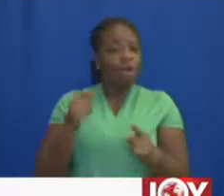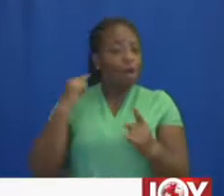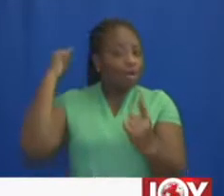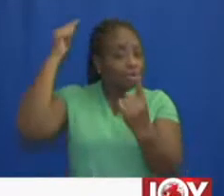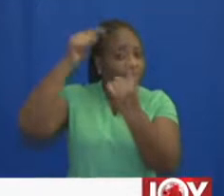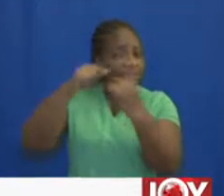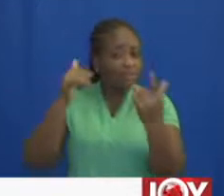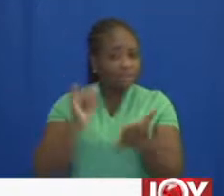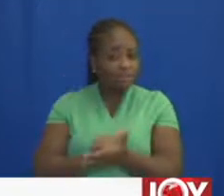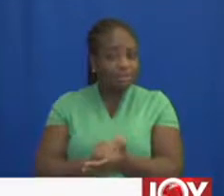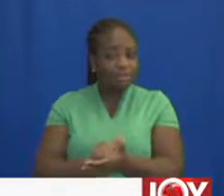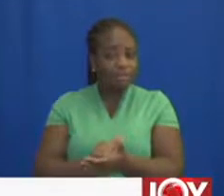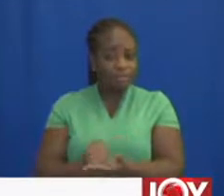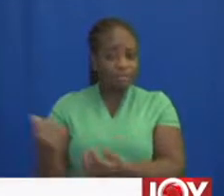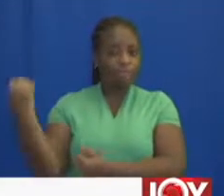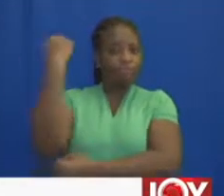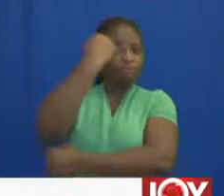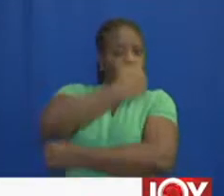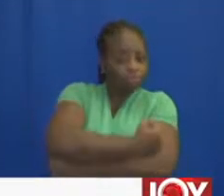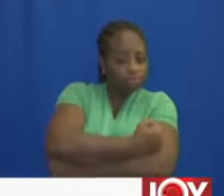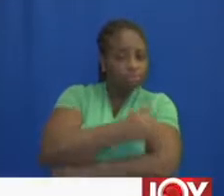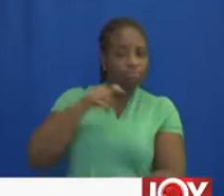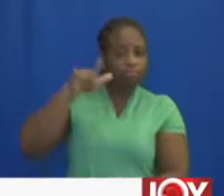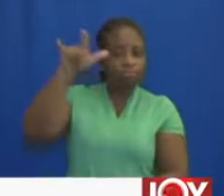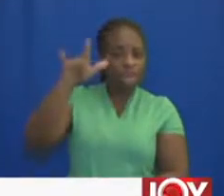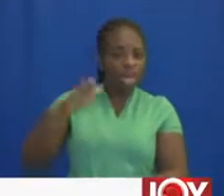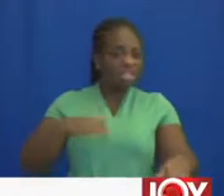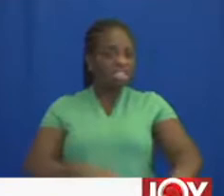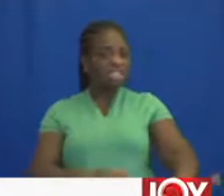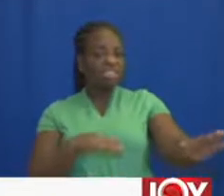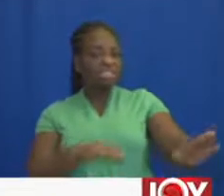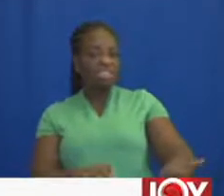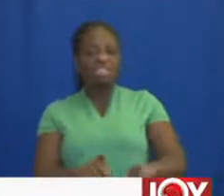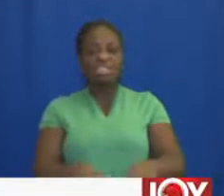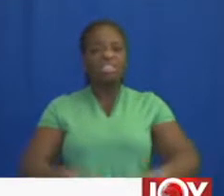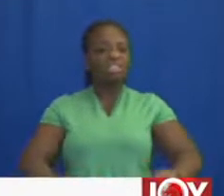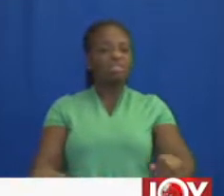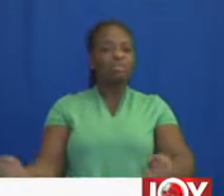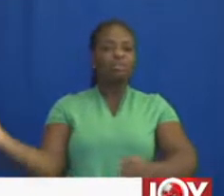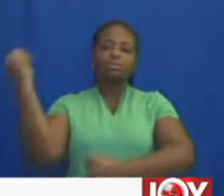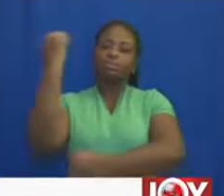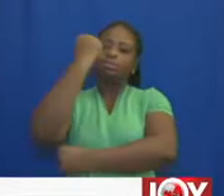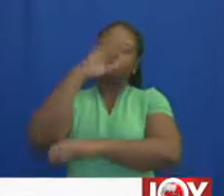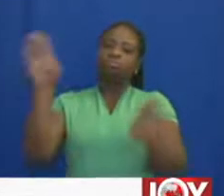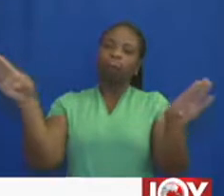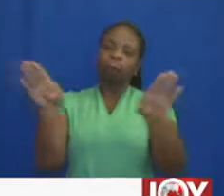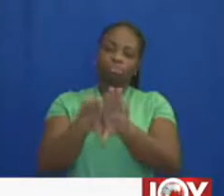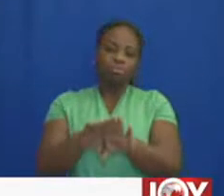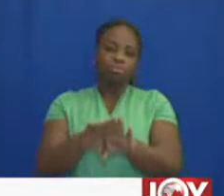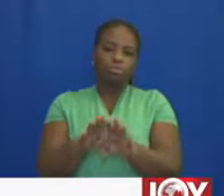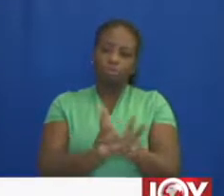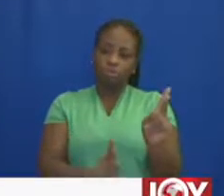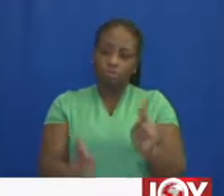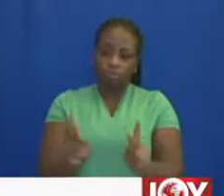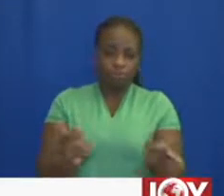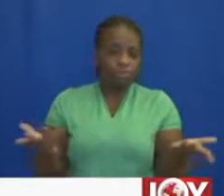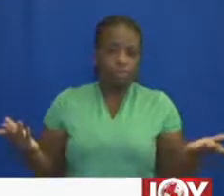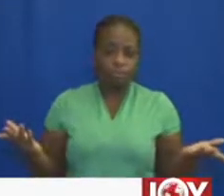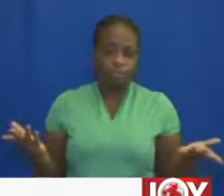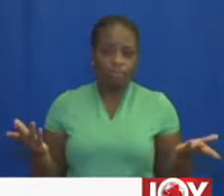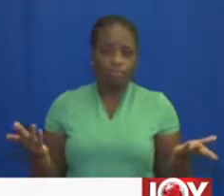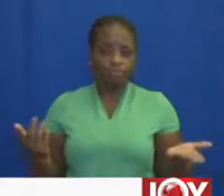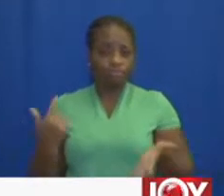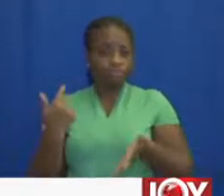our borders by air, land, and sea remain closed to human traffic. For Ghana residents